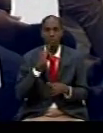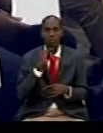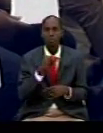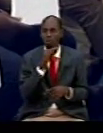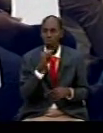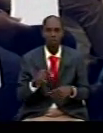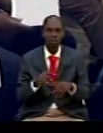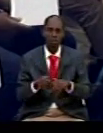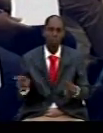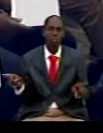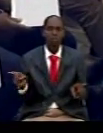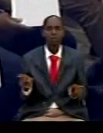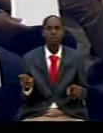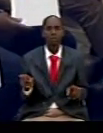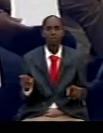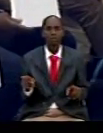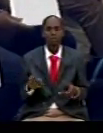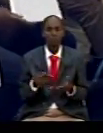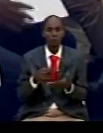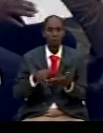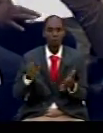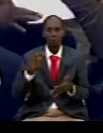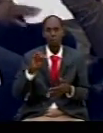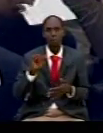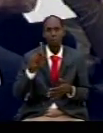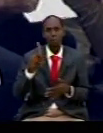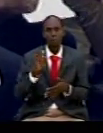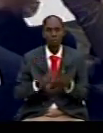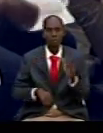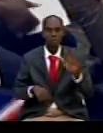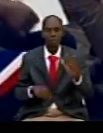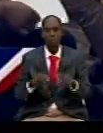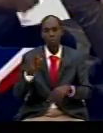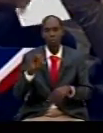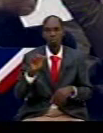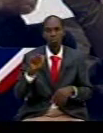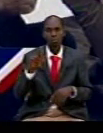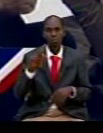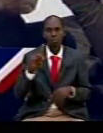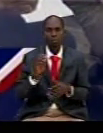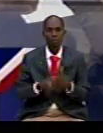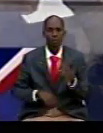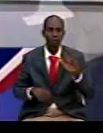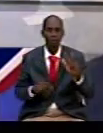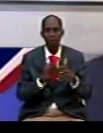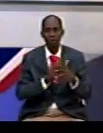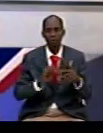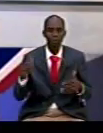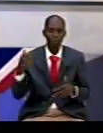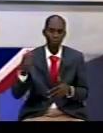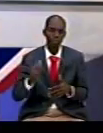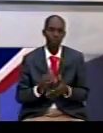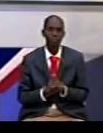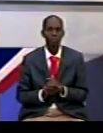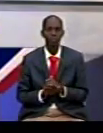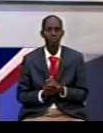exception. Mark chapter 3, I'm reading from verse 10. Mark chapter 3, verse